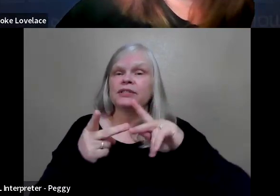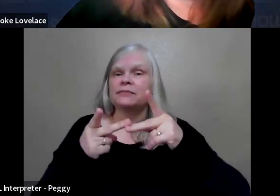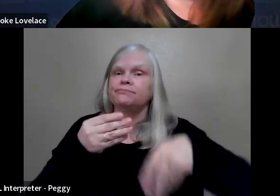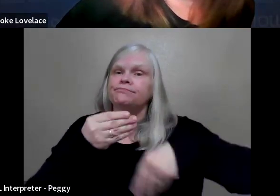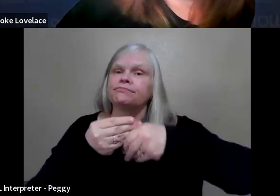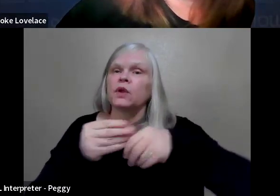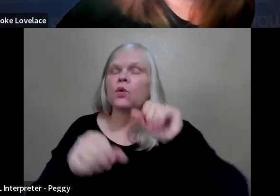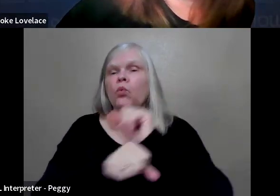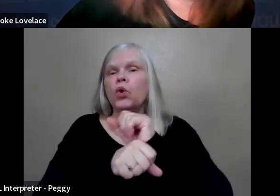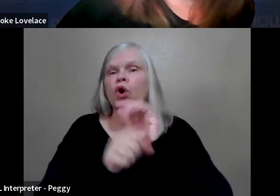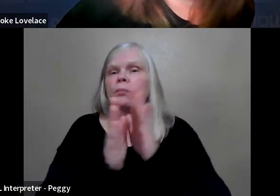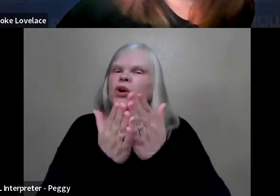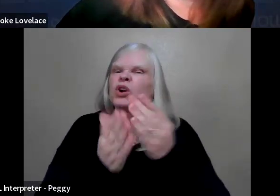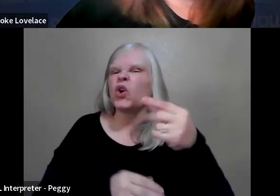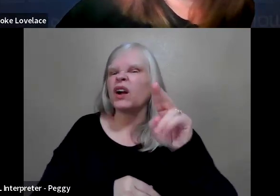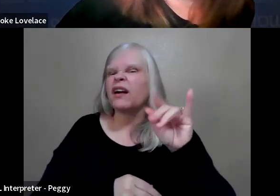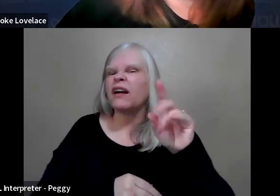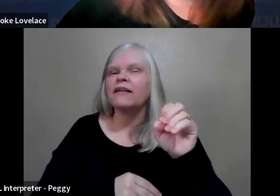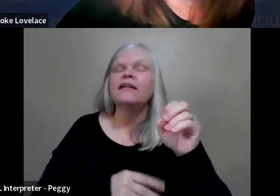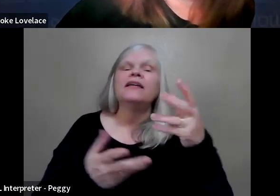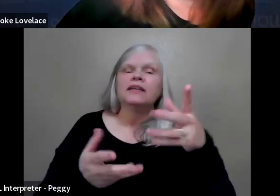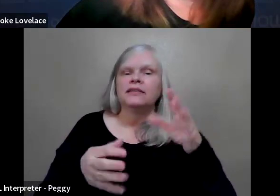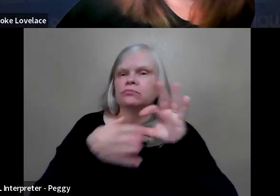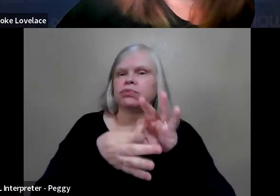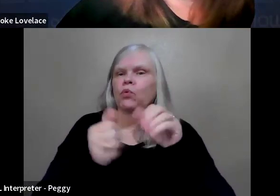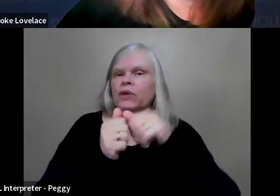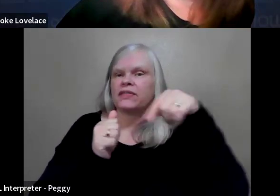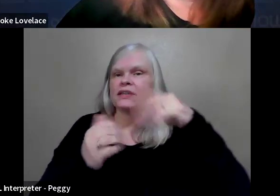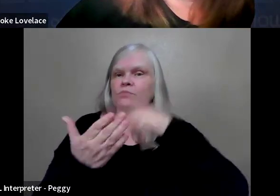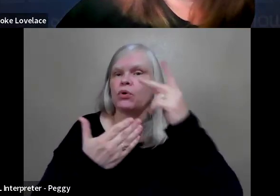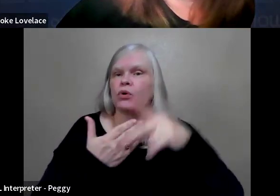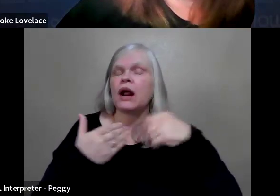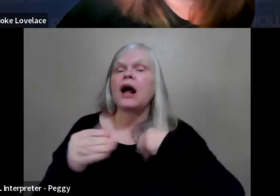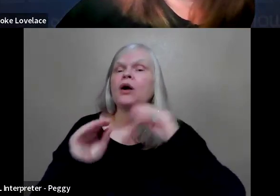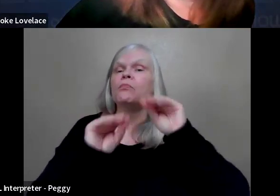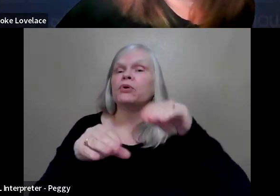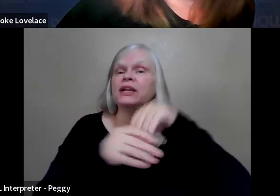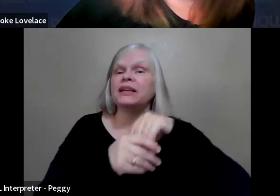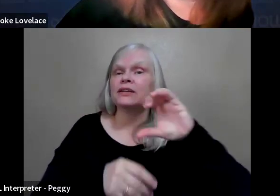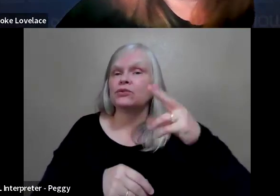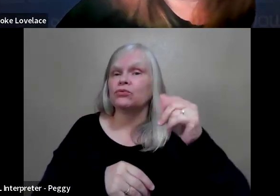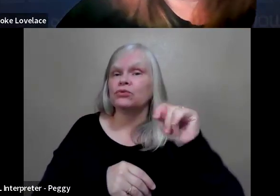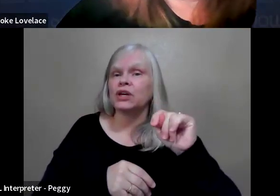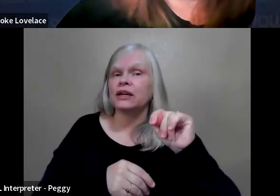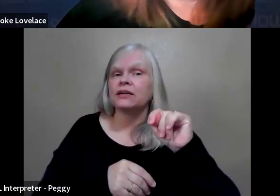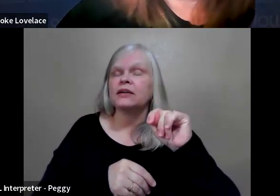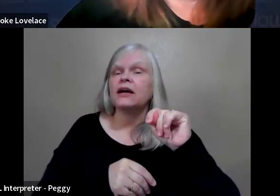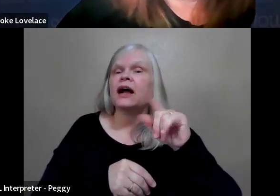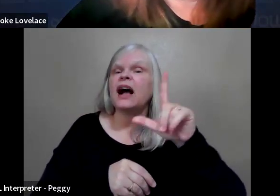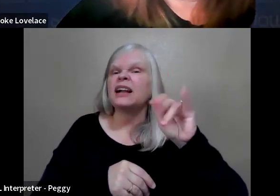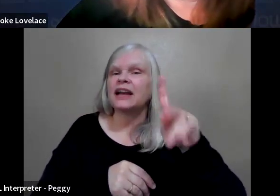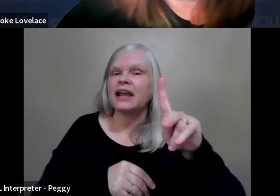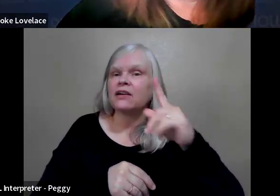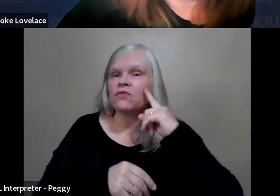or workbook, we call it, that goes along with our program today. So I'll also put in the chat the link to the session workbook so